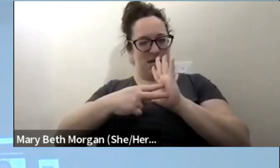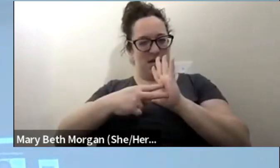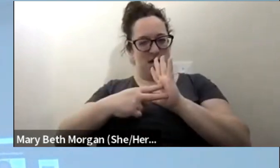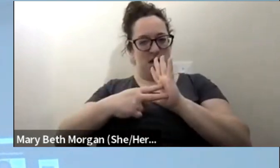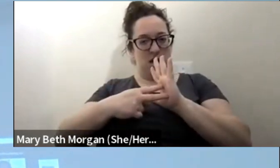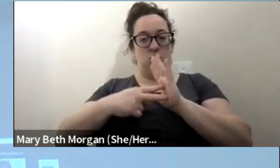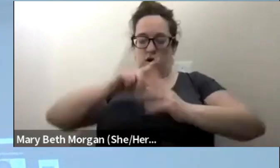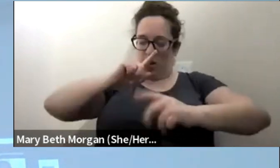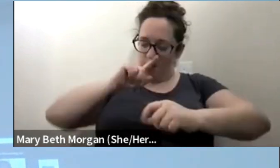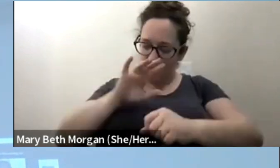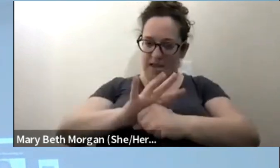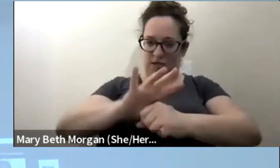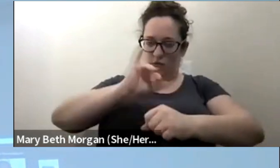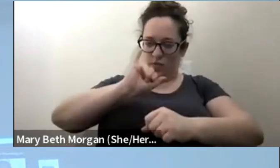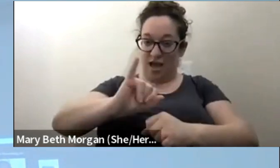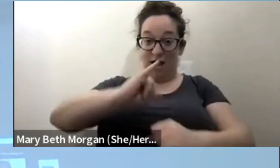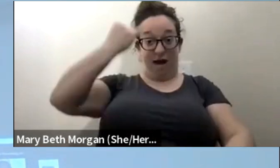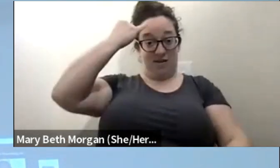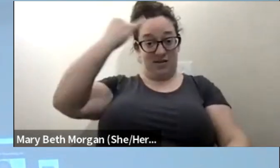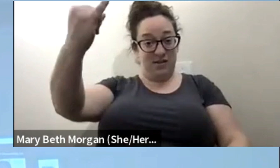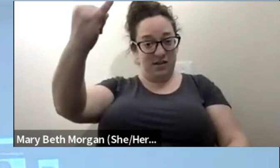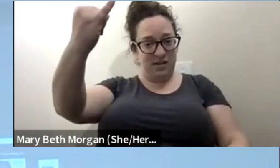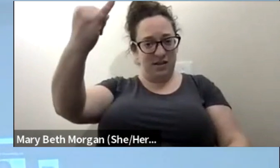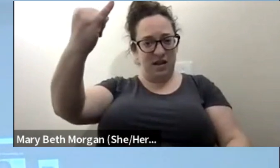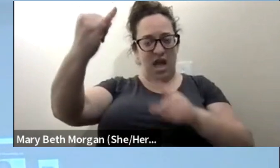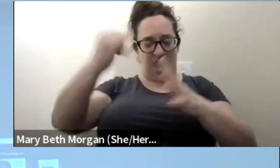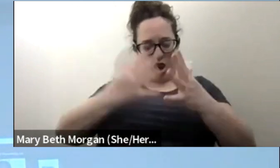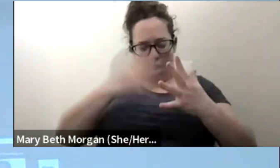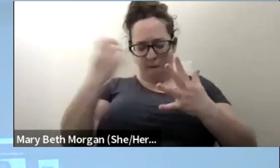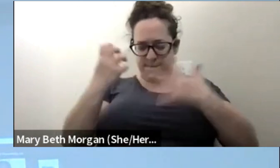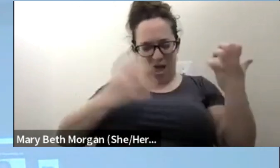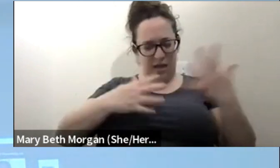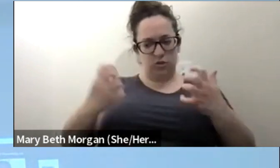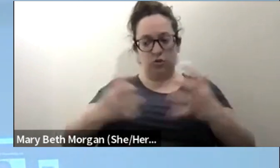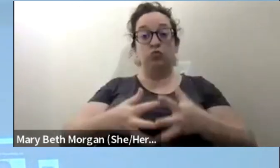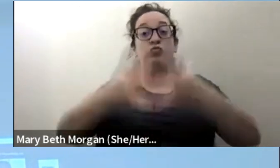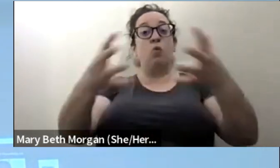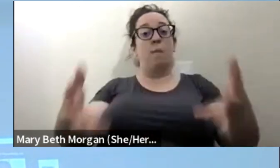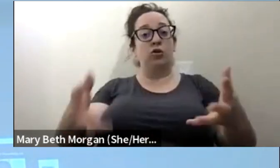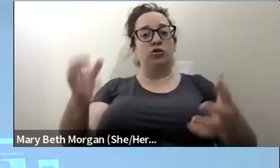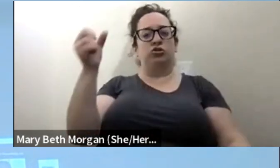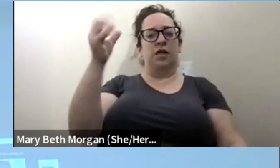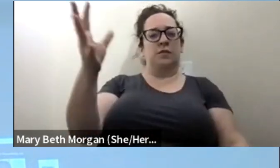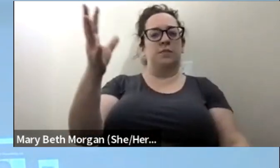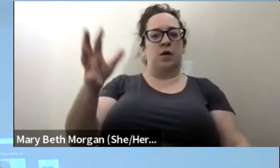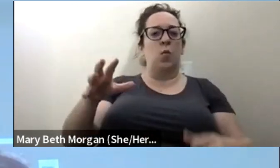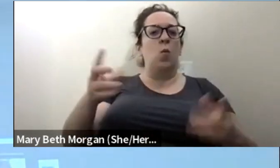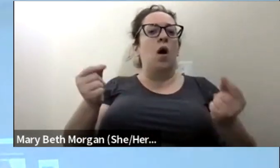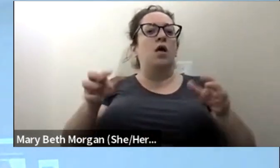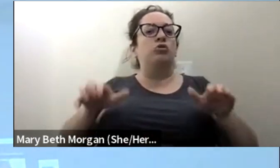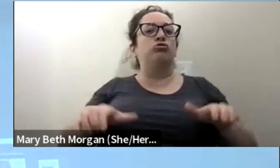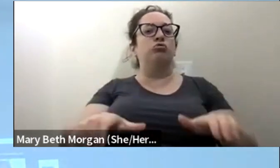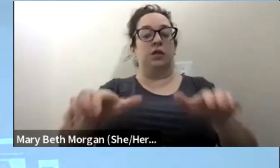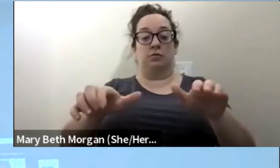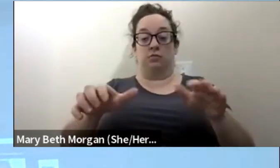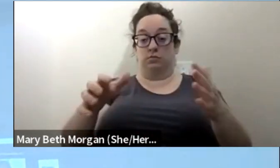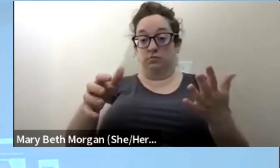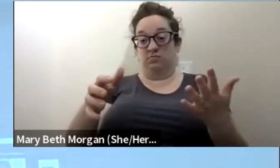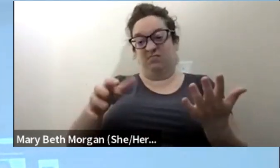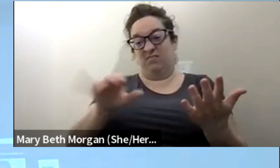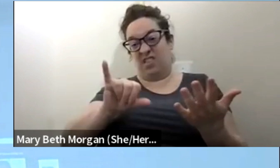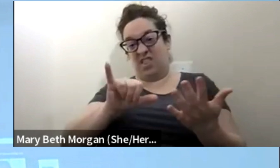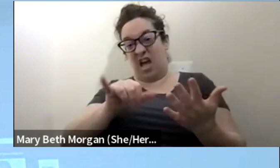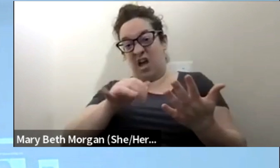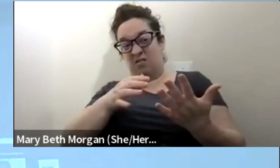and acknowledging, deepening it. You know, it's taking it further. You're committing to your idea in a way that unpacks